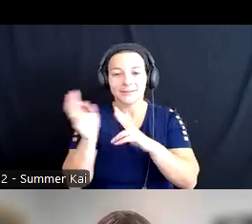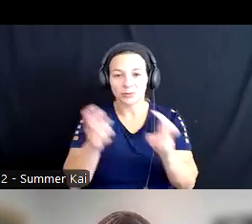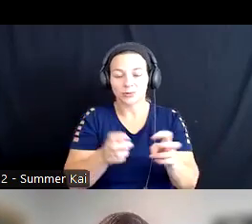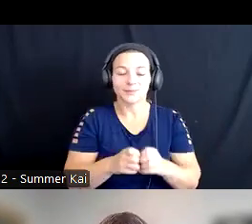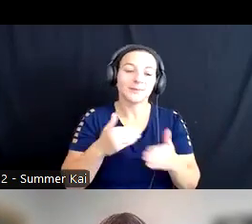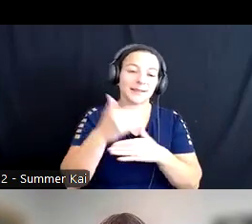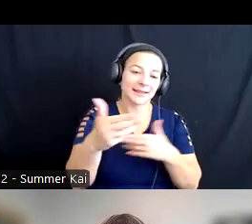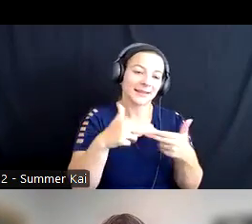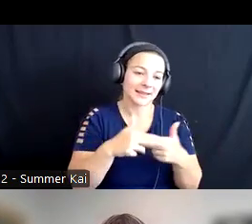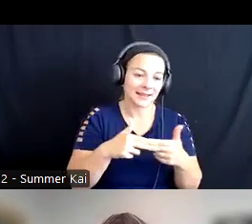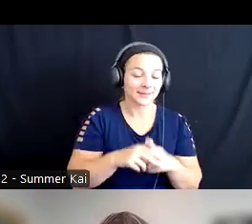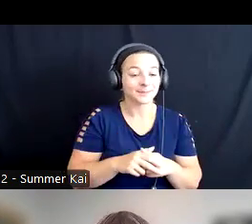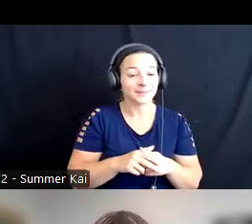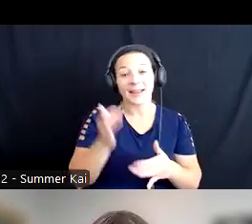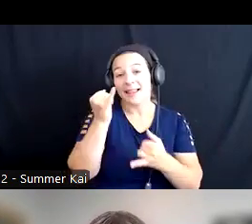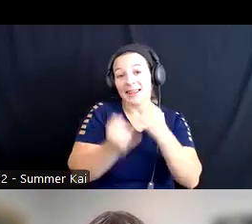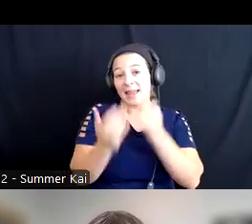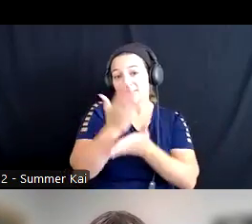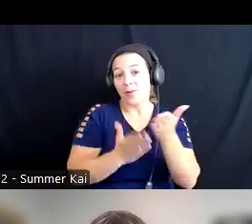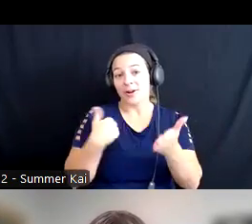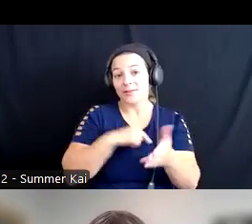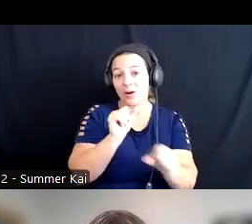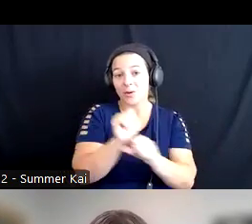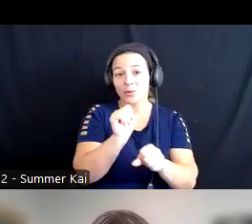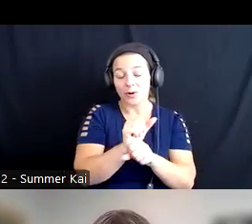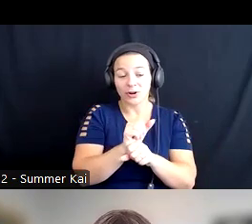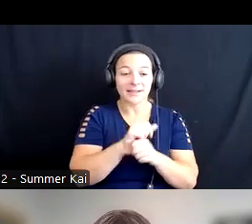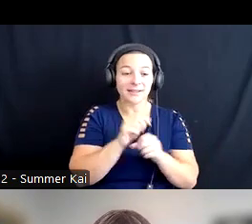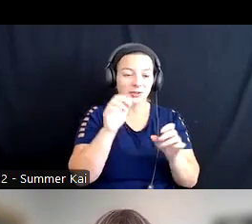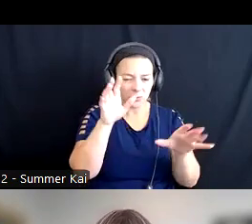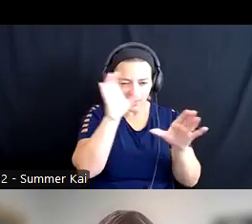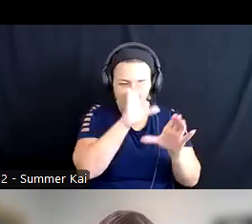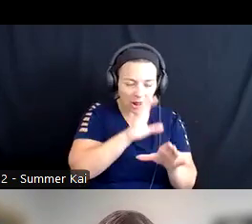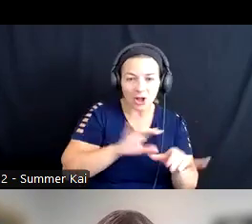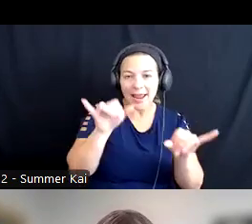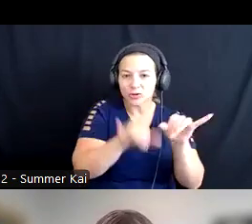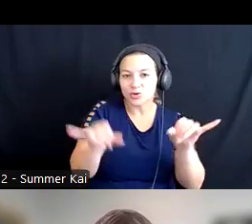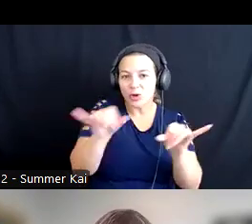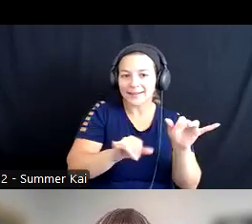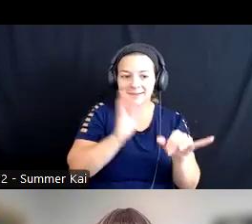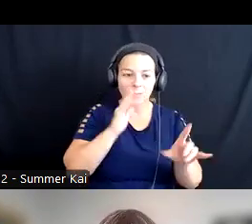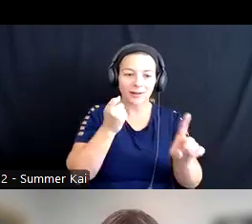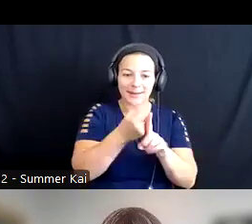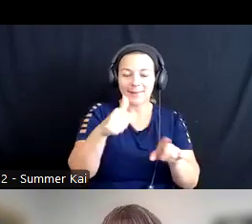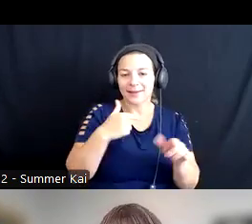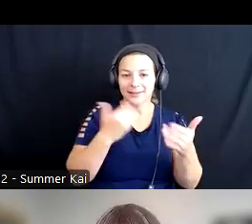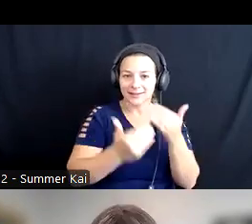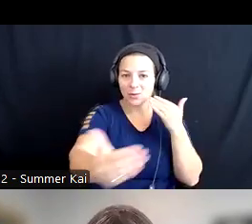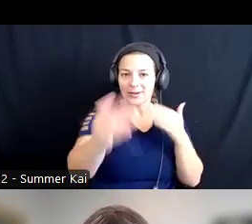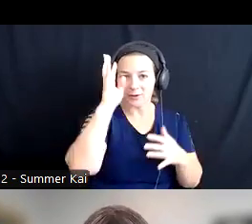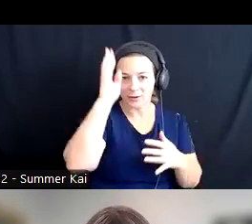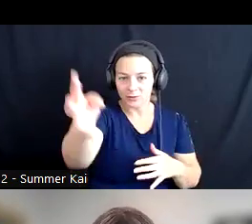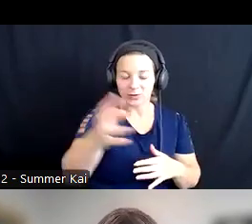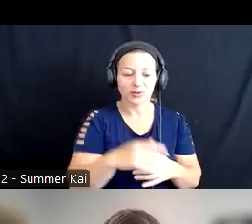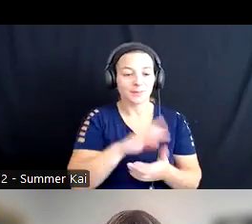Next slide. So the last part of our work is really looking at trends that might affect this landscape going forward, particularly in California. And if you go to the